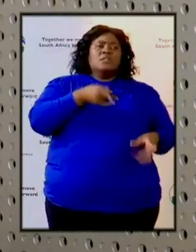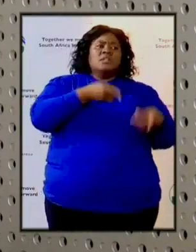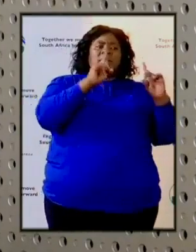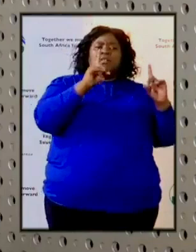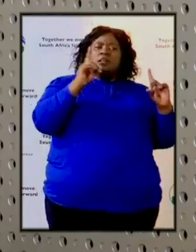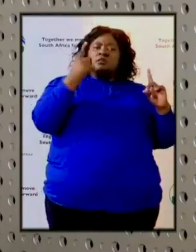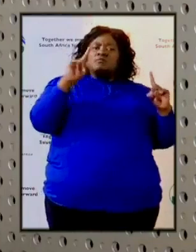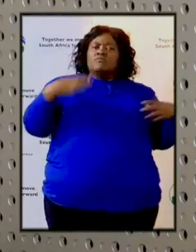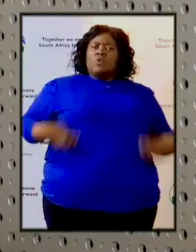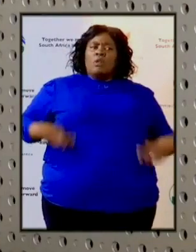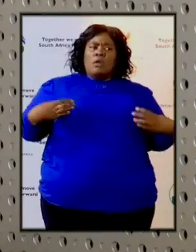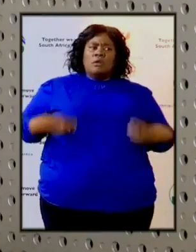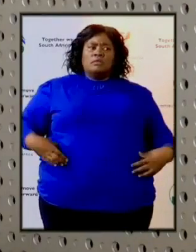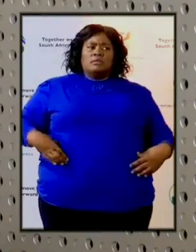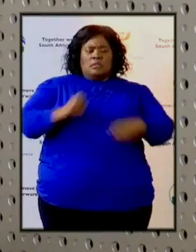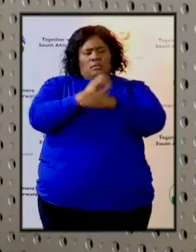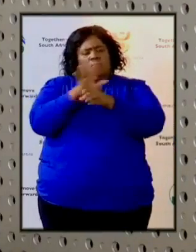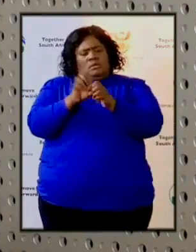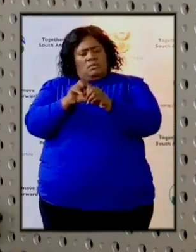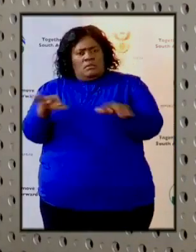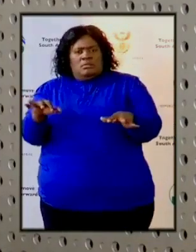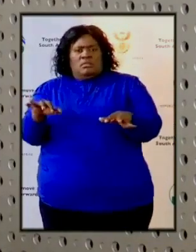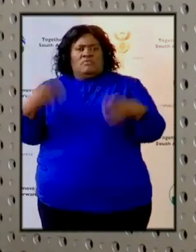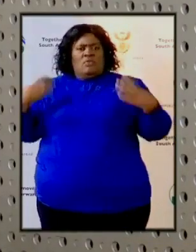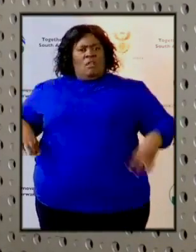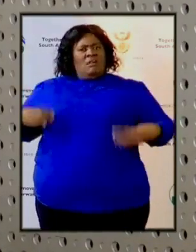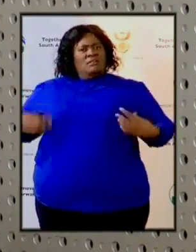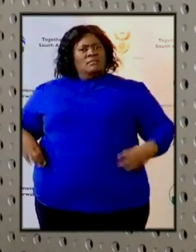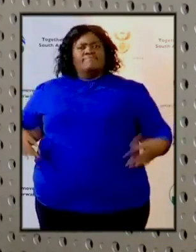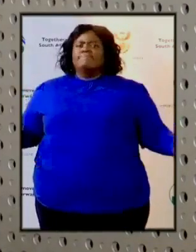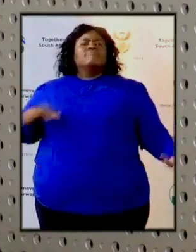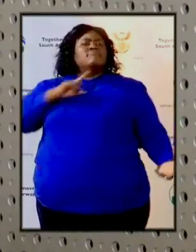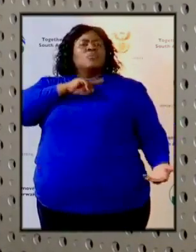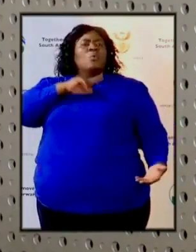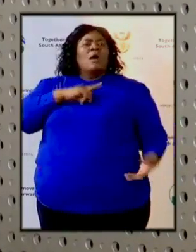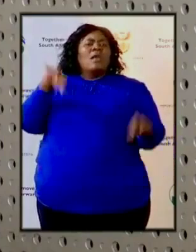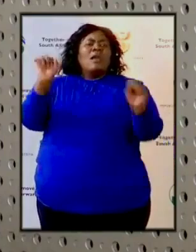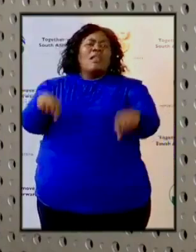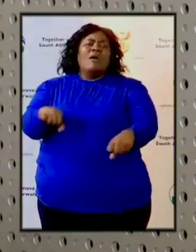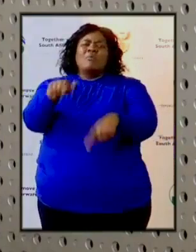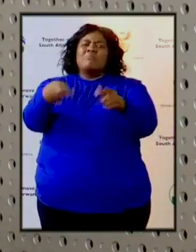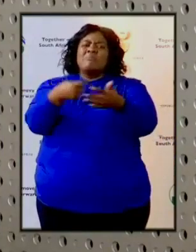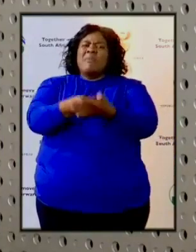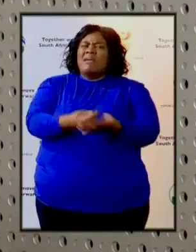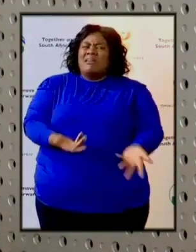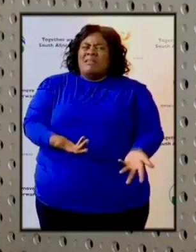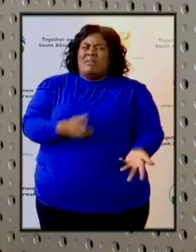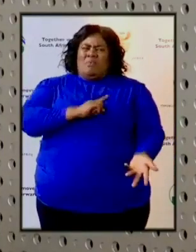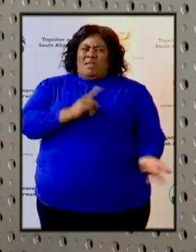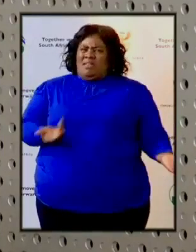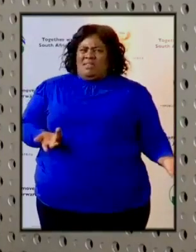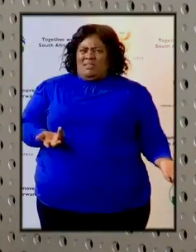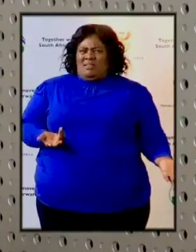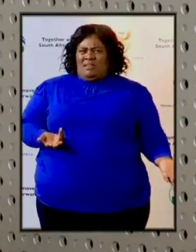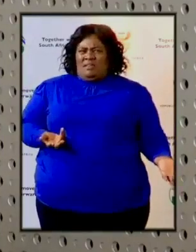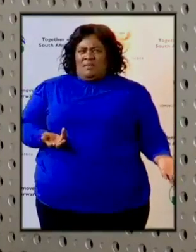lungs. COVID is dangerous for the lungs. So why are we, are you allowing it? Or,